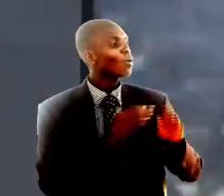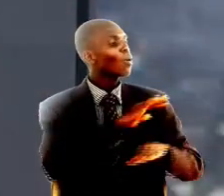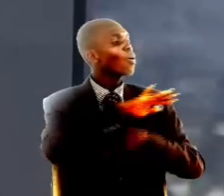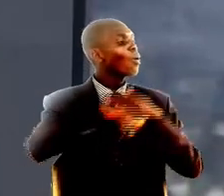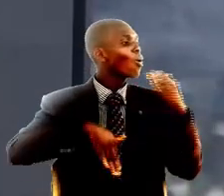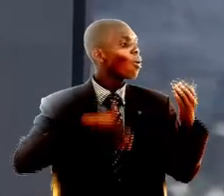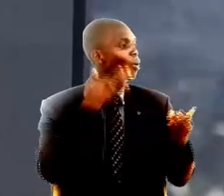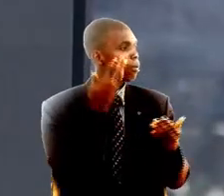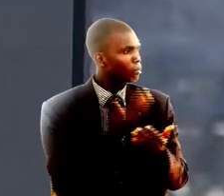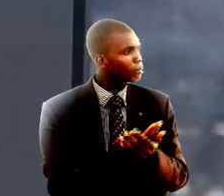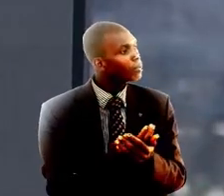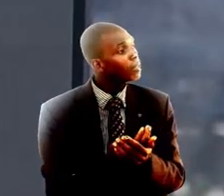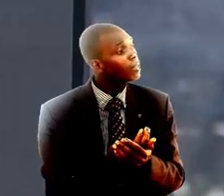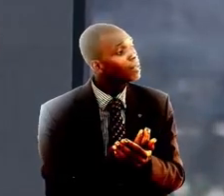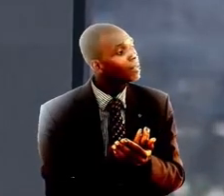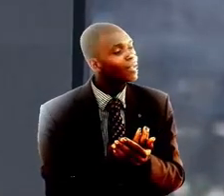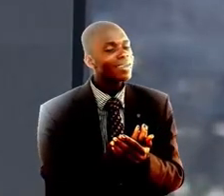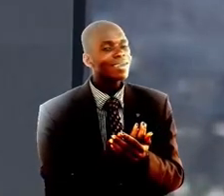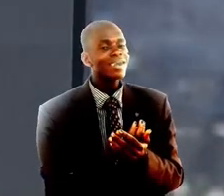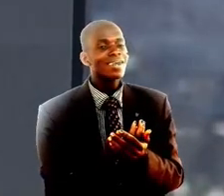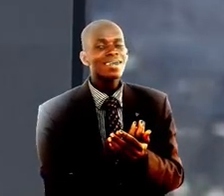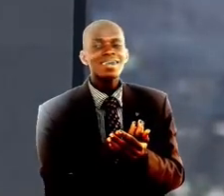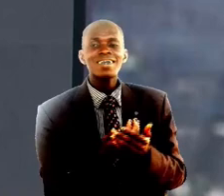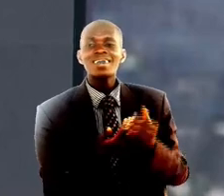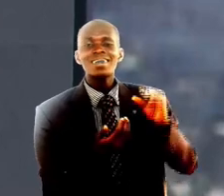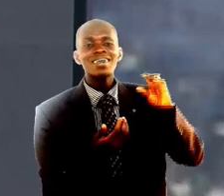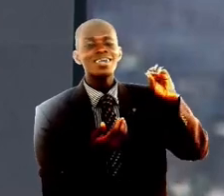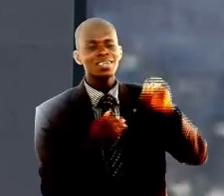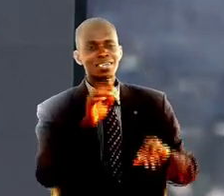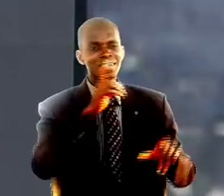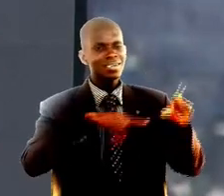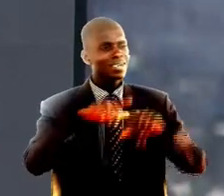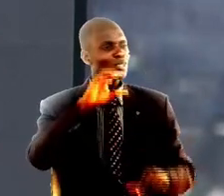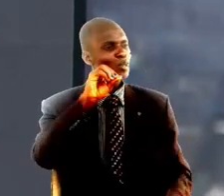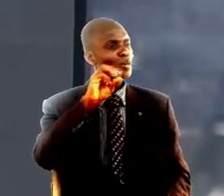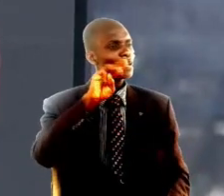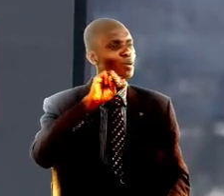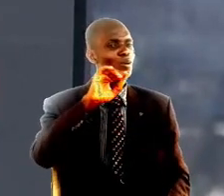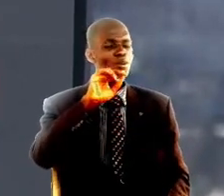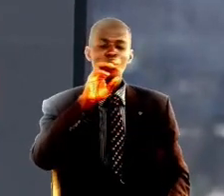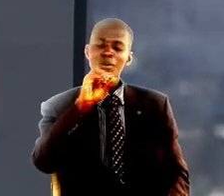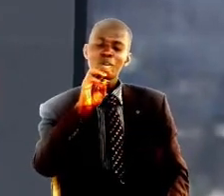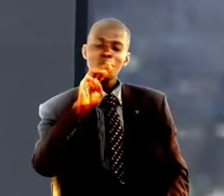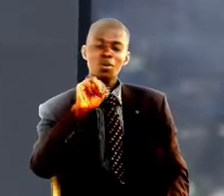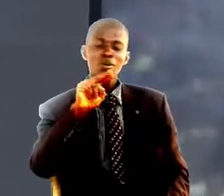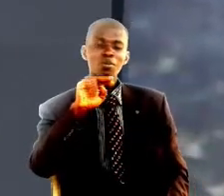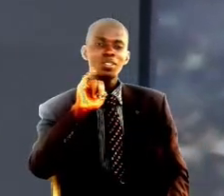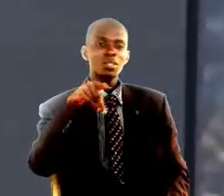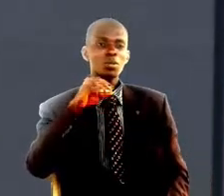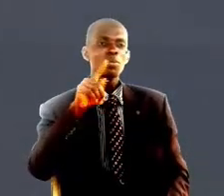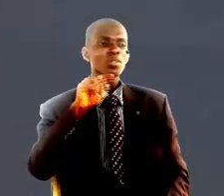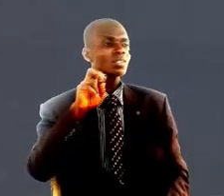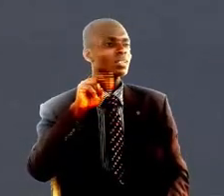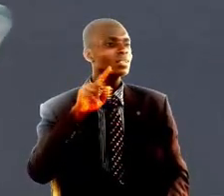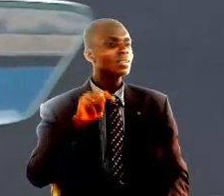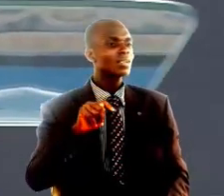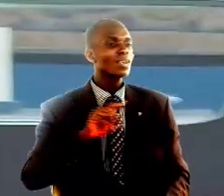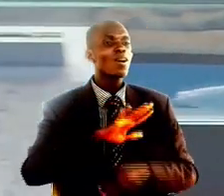is to be done in your life. And if you are heavy and there's a load pulling you down, is the